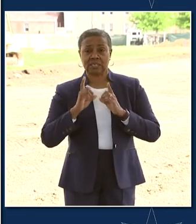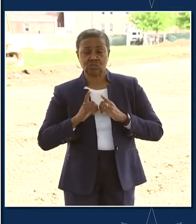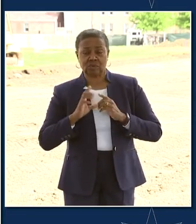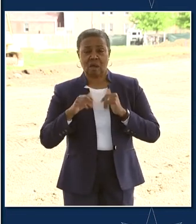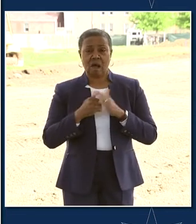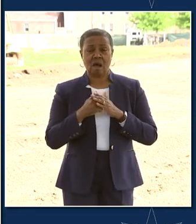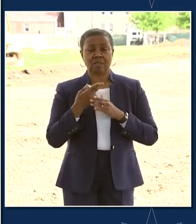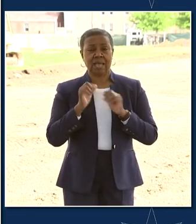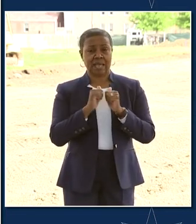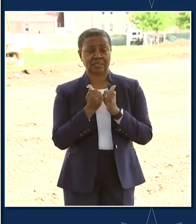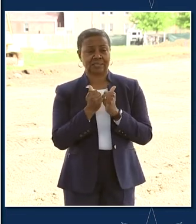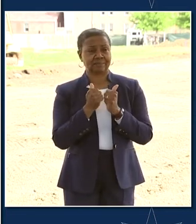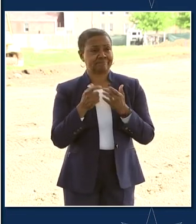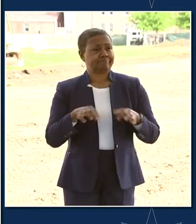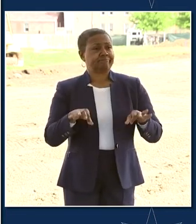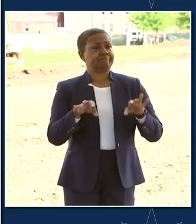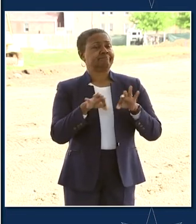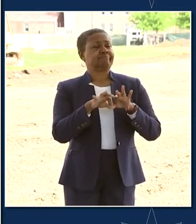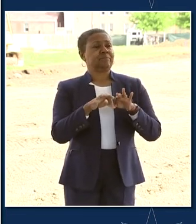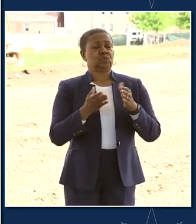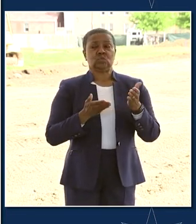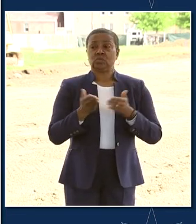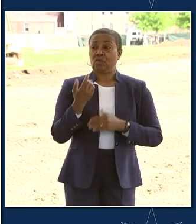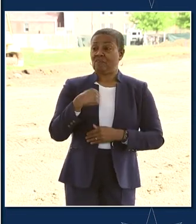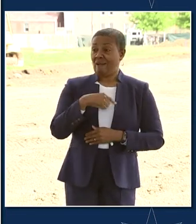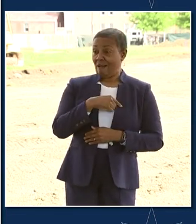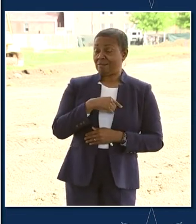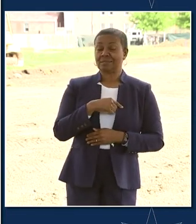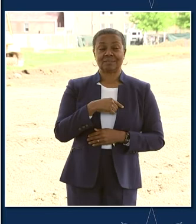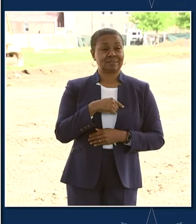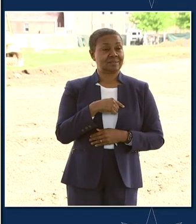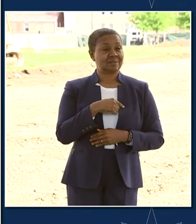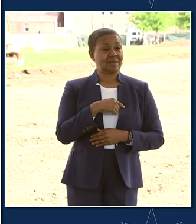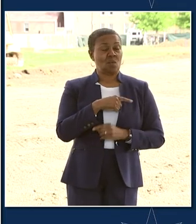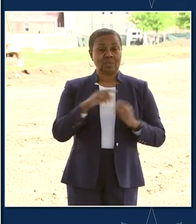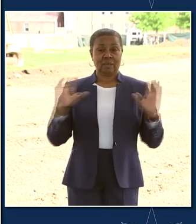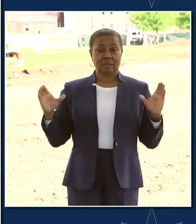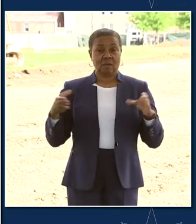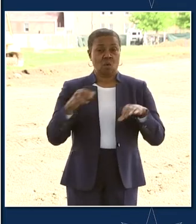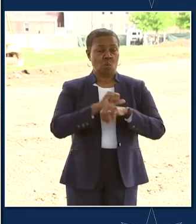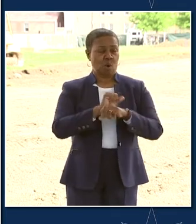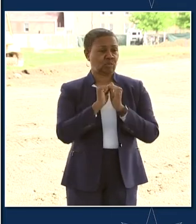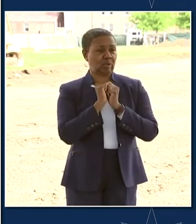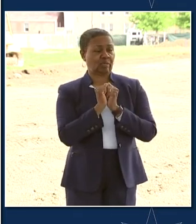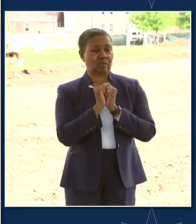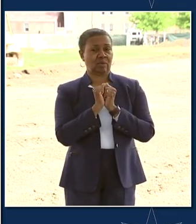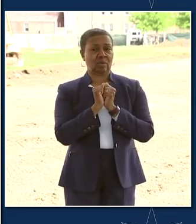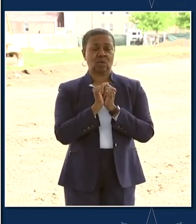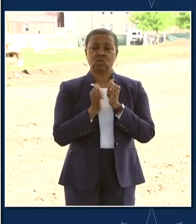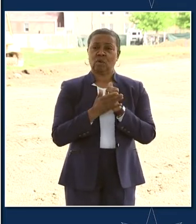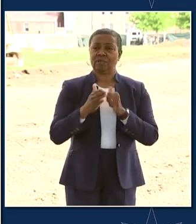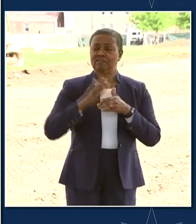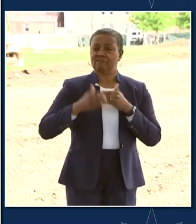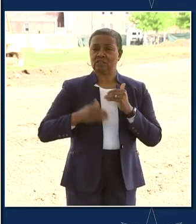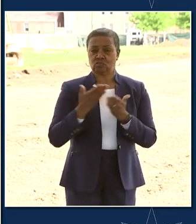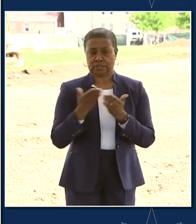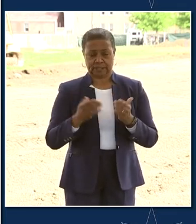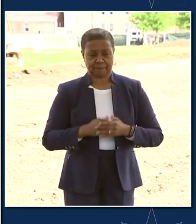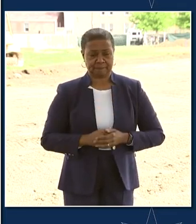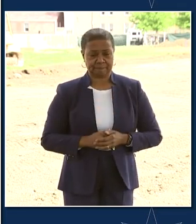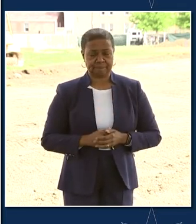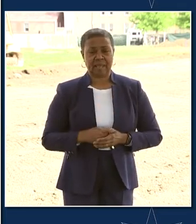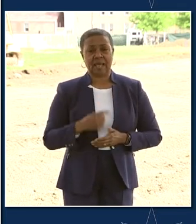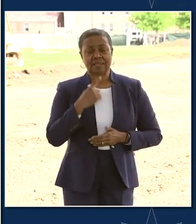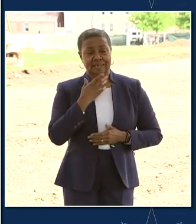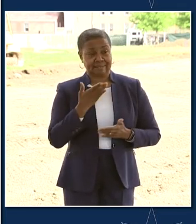all the agencies that matter to serve us is when they come together as we get things done. Now, I'll say